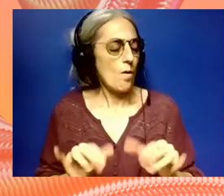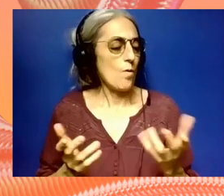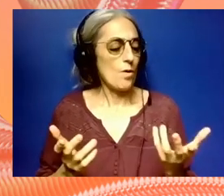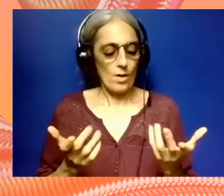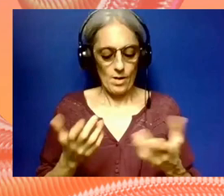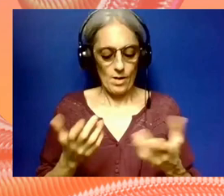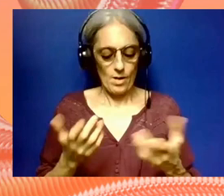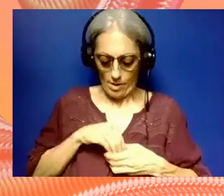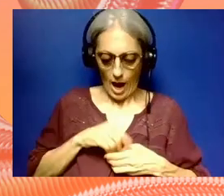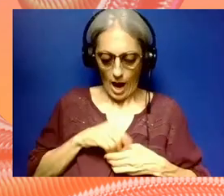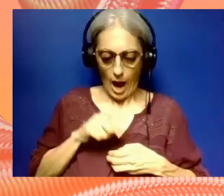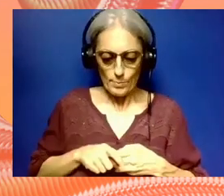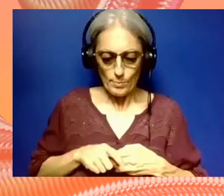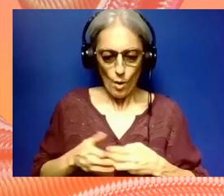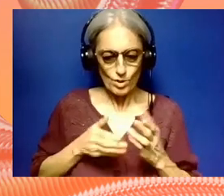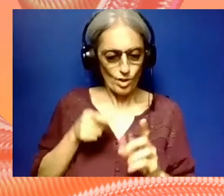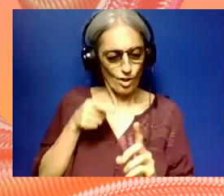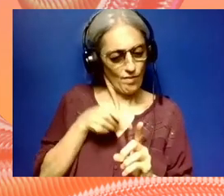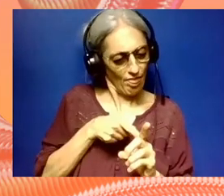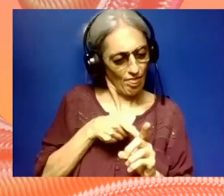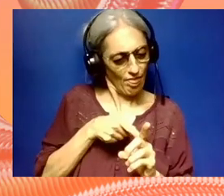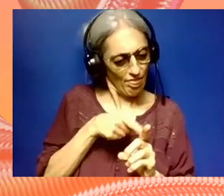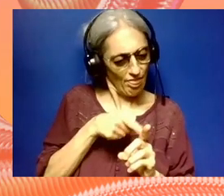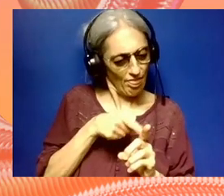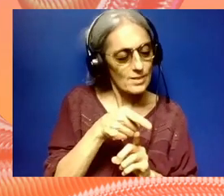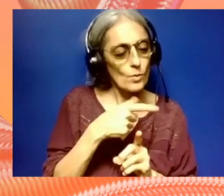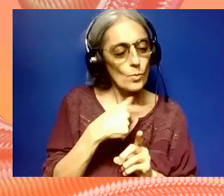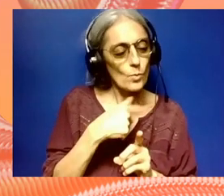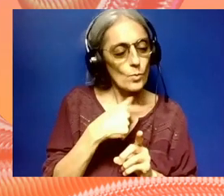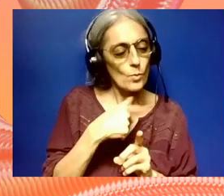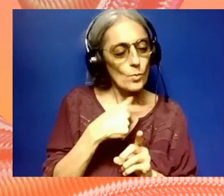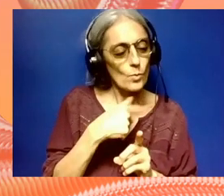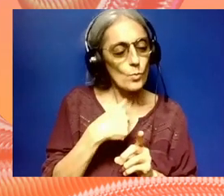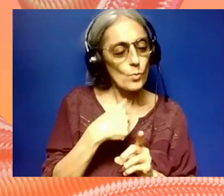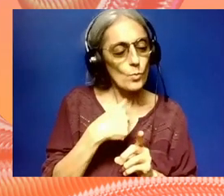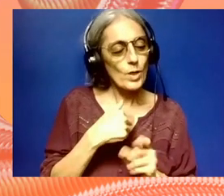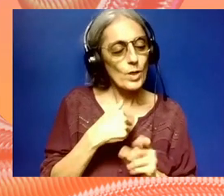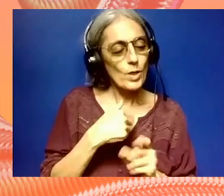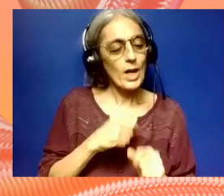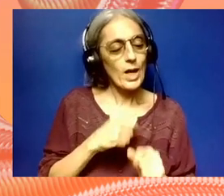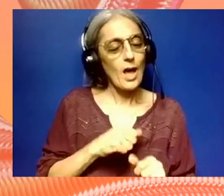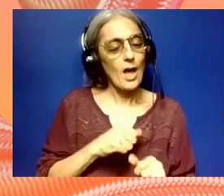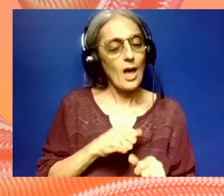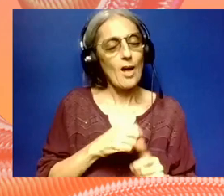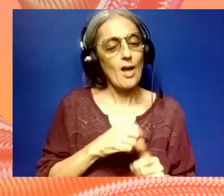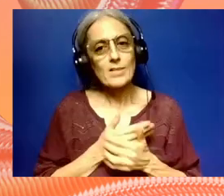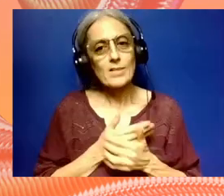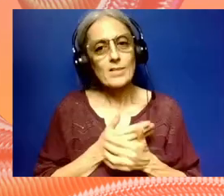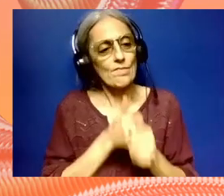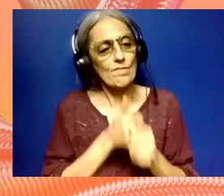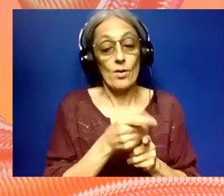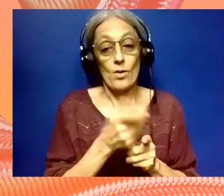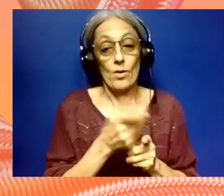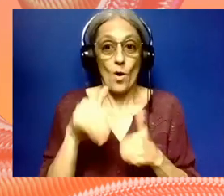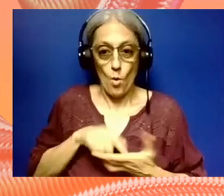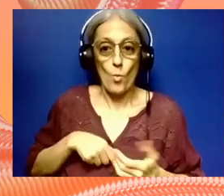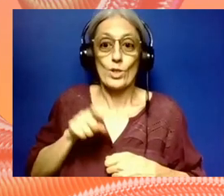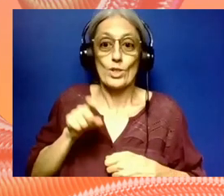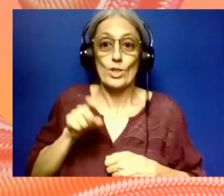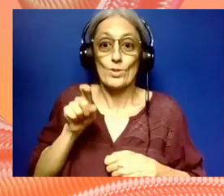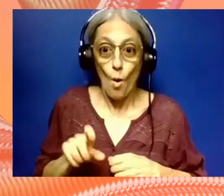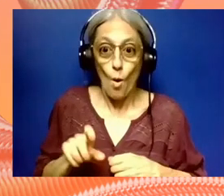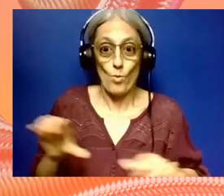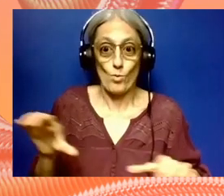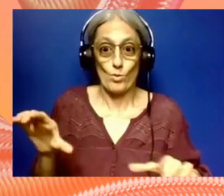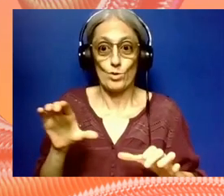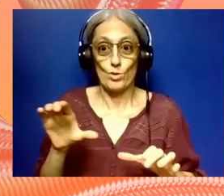really unique and very specific ways. And I think that my hope is that when we accept that,